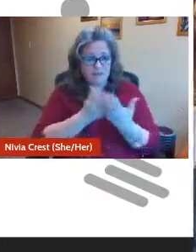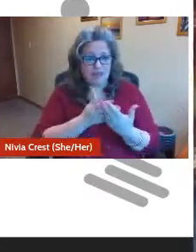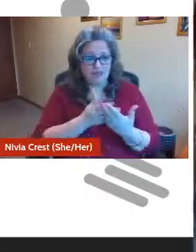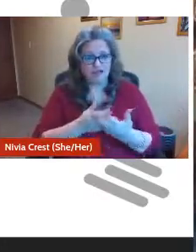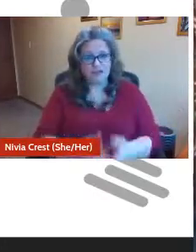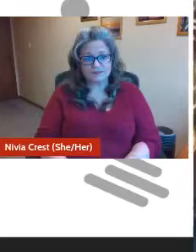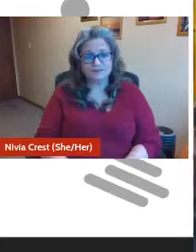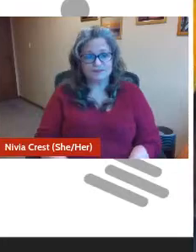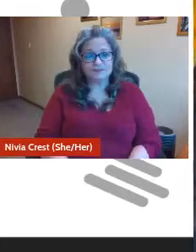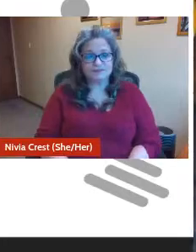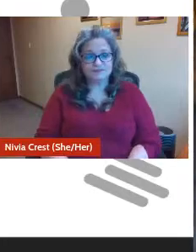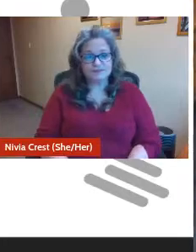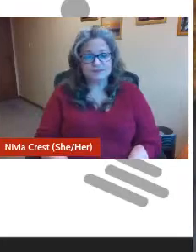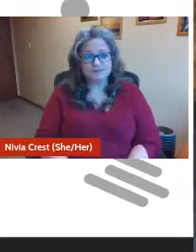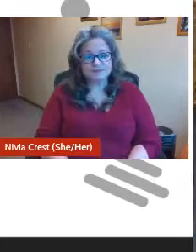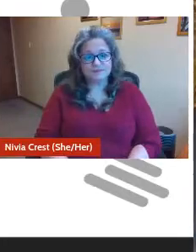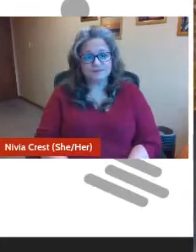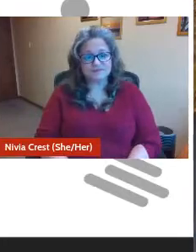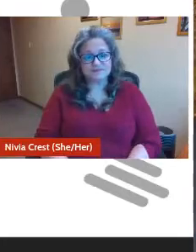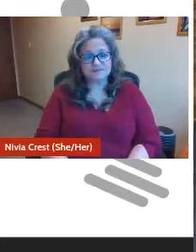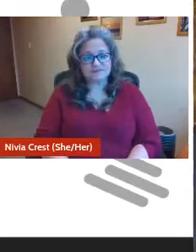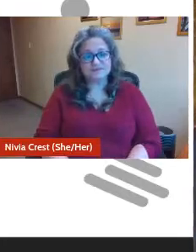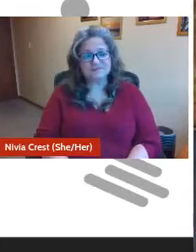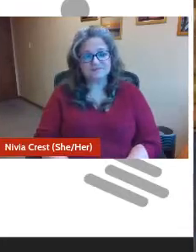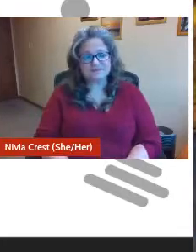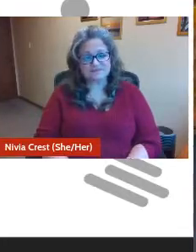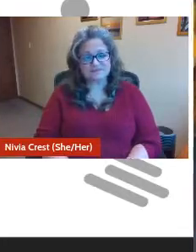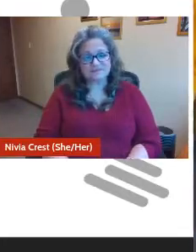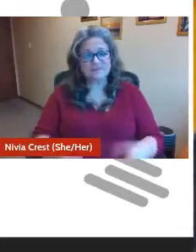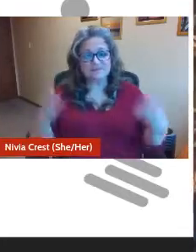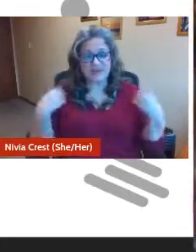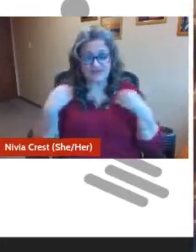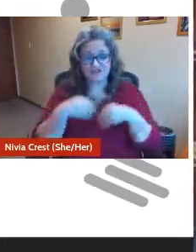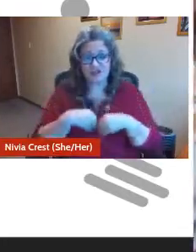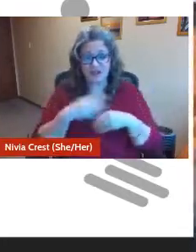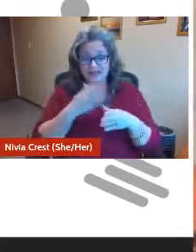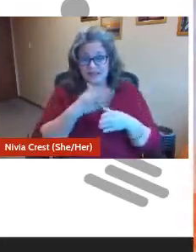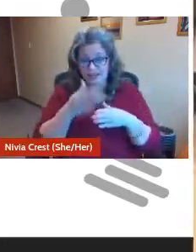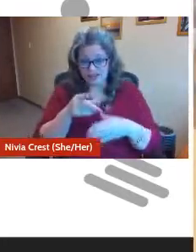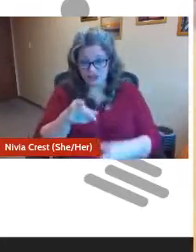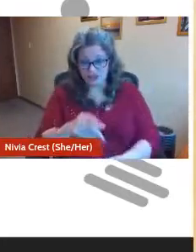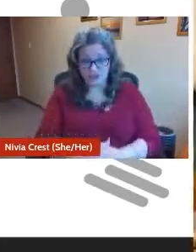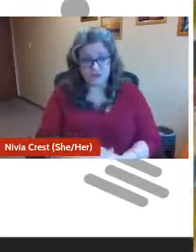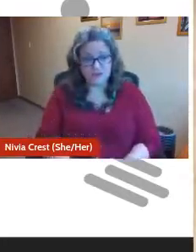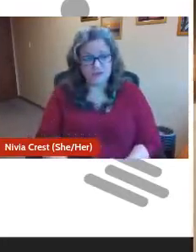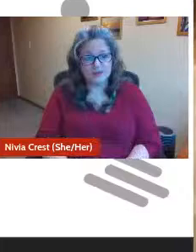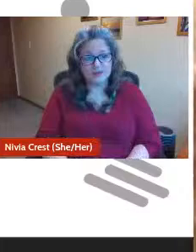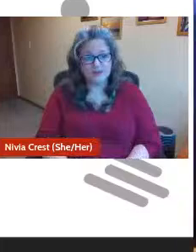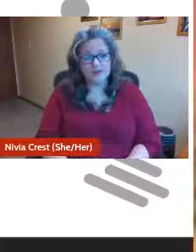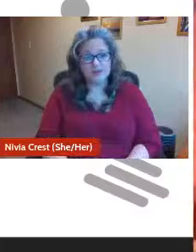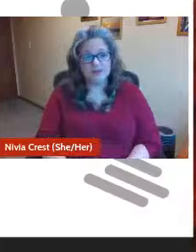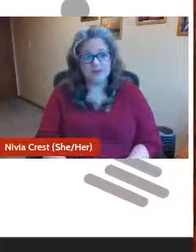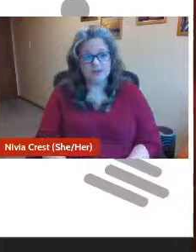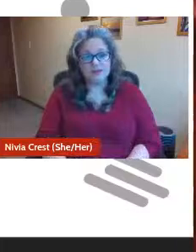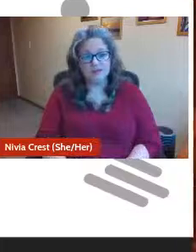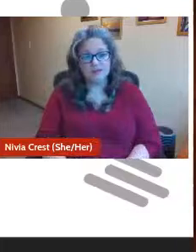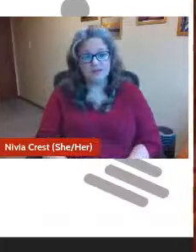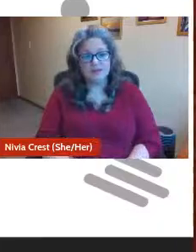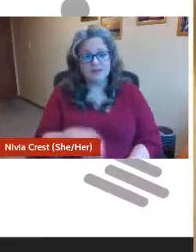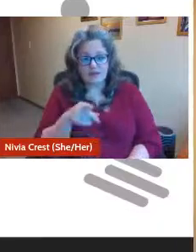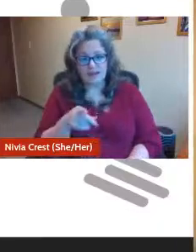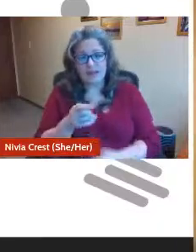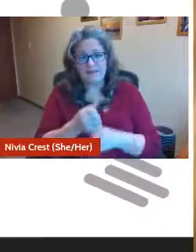from. Okay. Yeah, and the jacket next to you. Yeah. Right there. This is one I